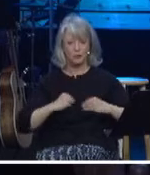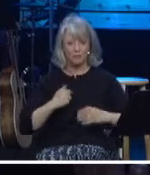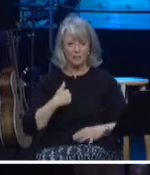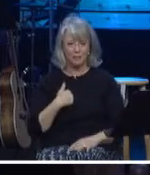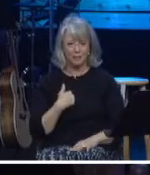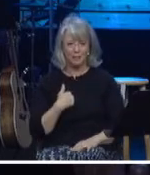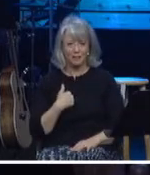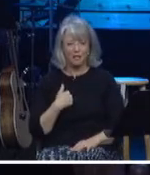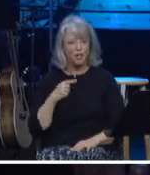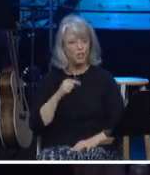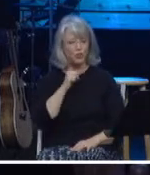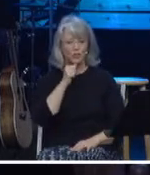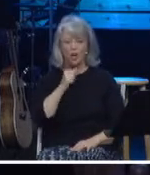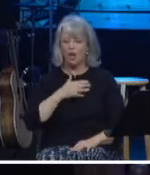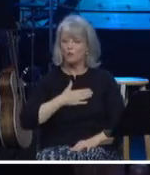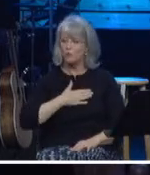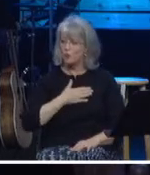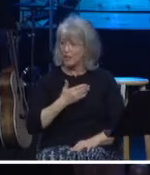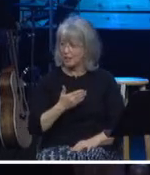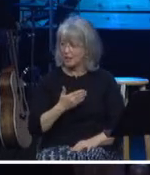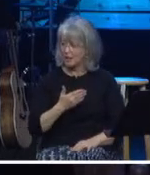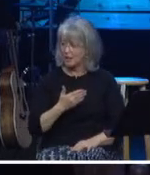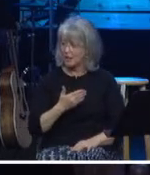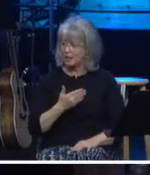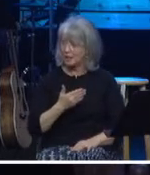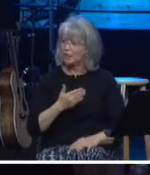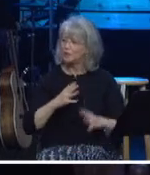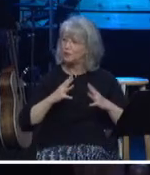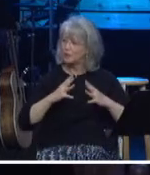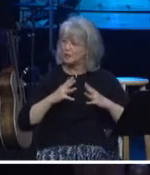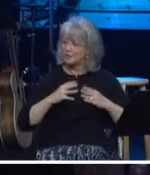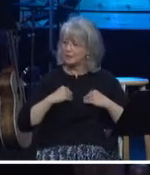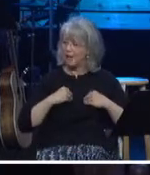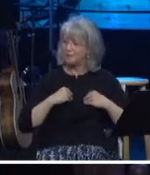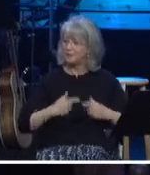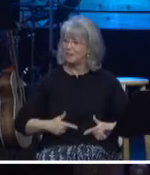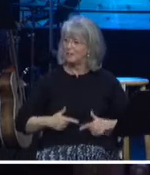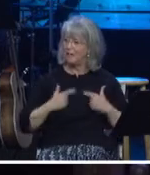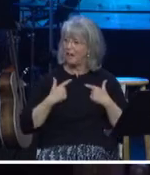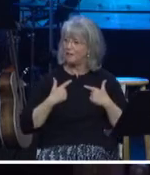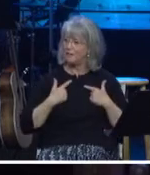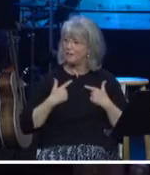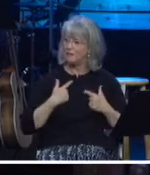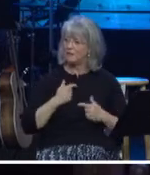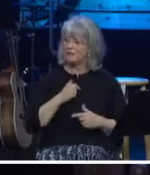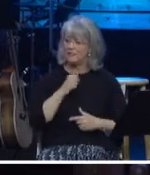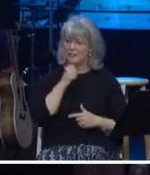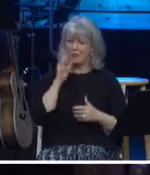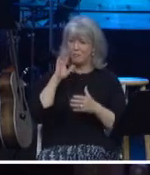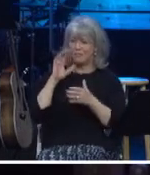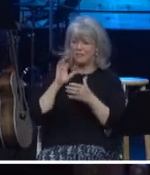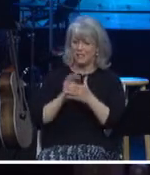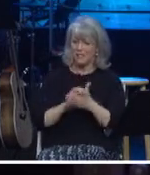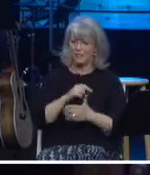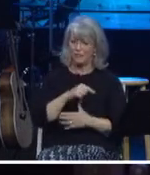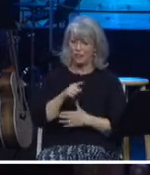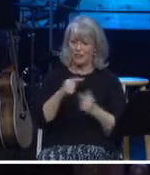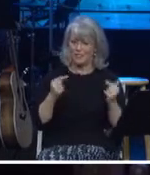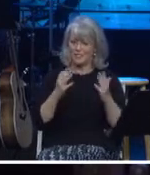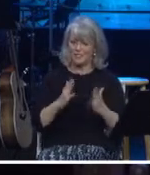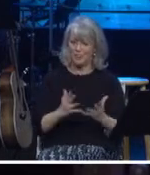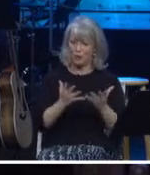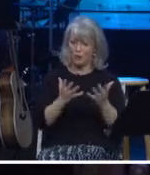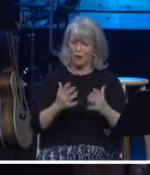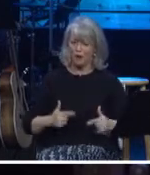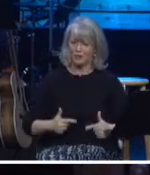You're unwilling so that you may have life. Oh, the unbelieving sinner wants life, right? That's not the problem. They